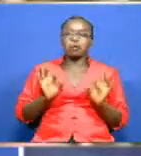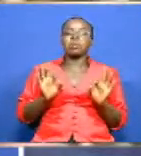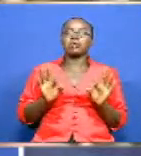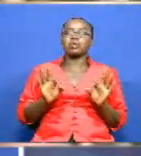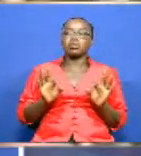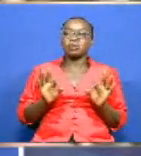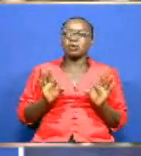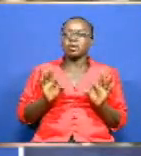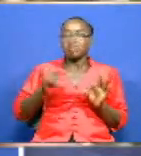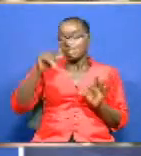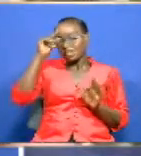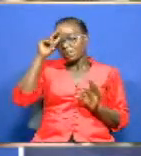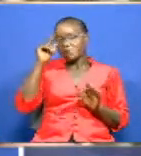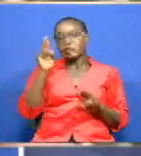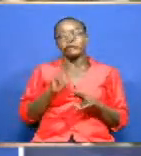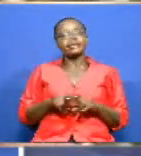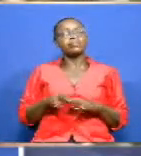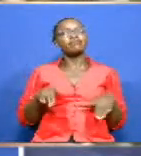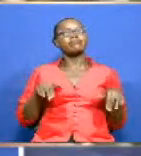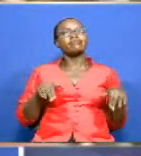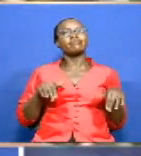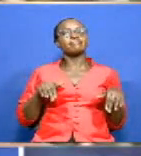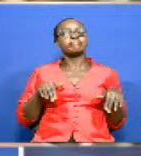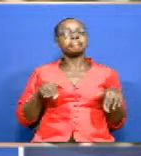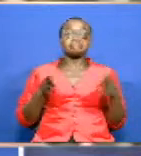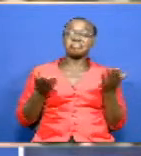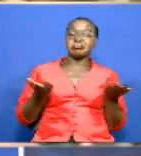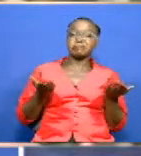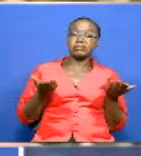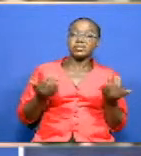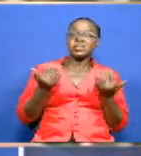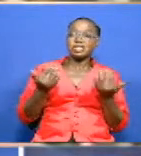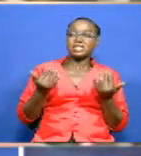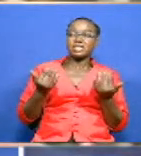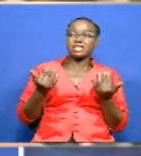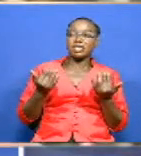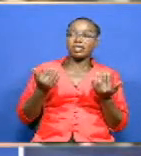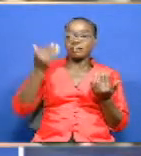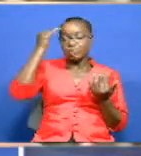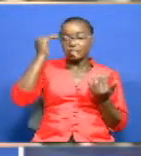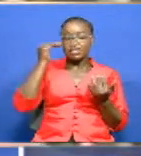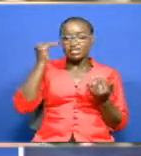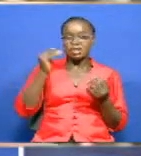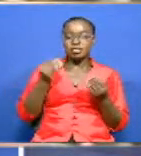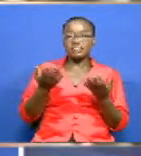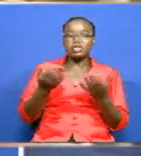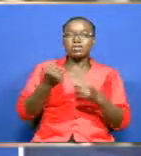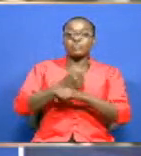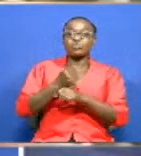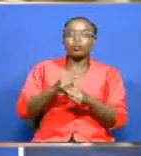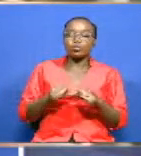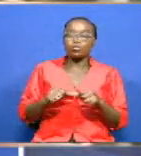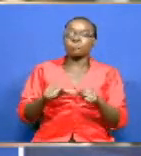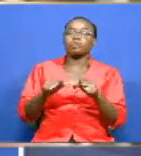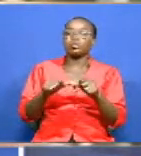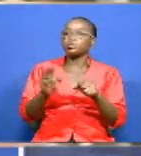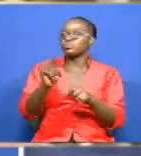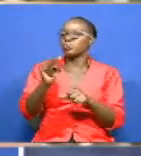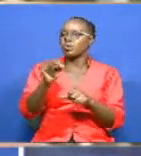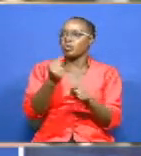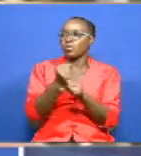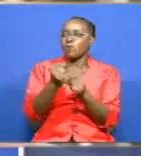The government cannot just sit back that now we have given directive that students be allowed to learn, not paying school fees, and then that's